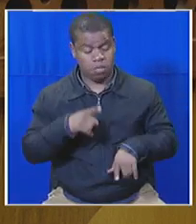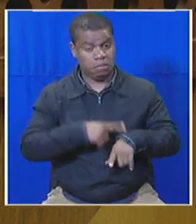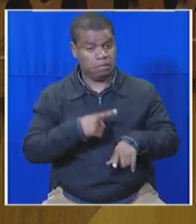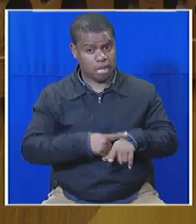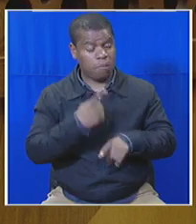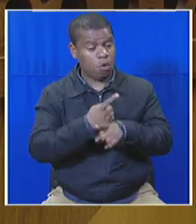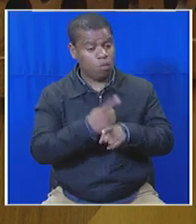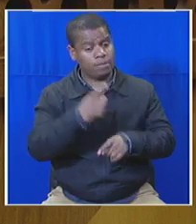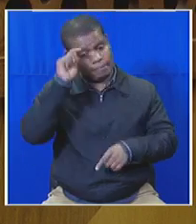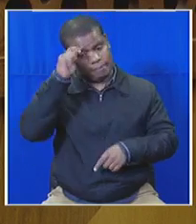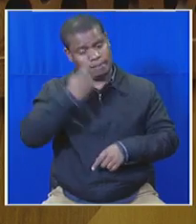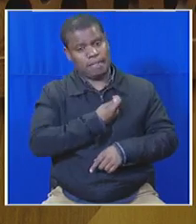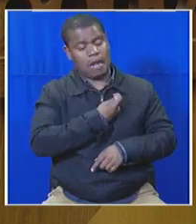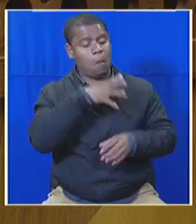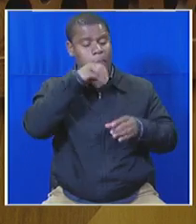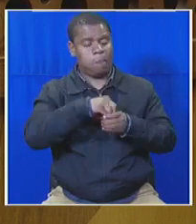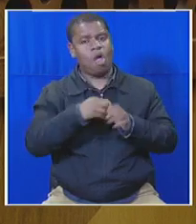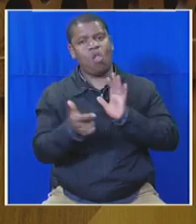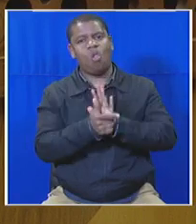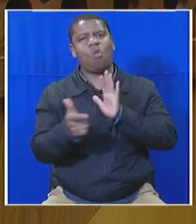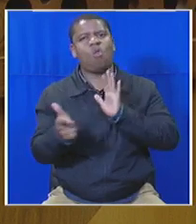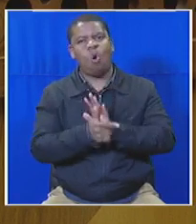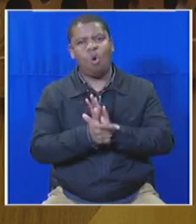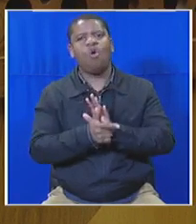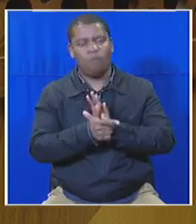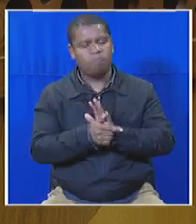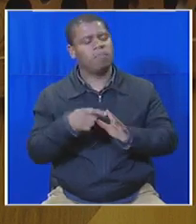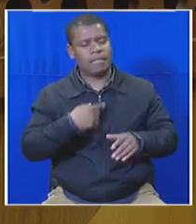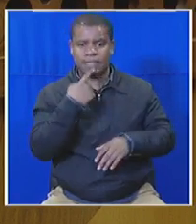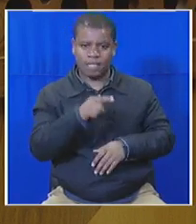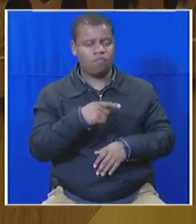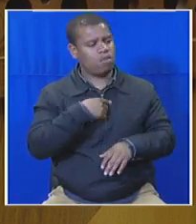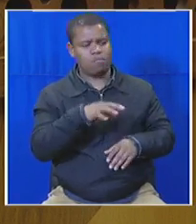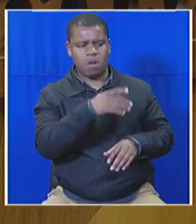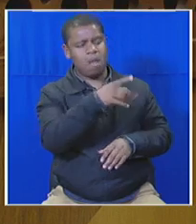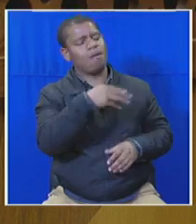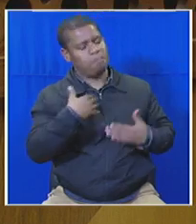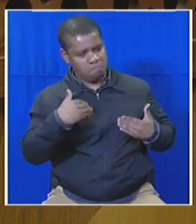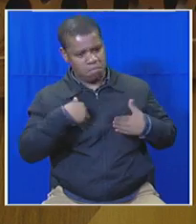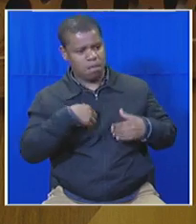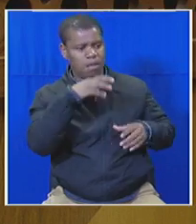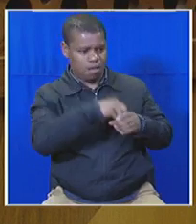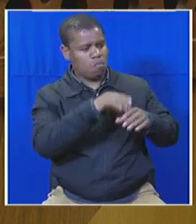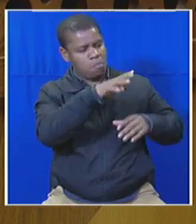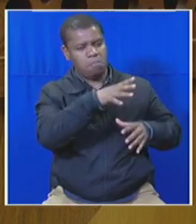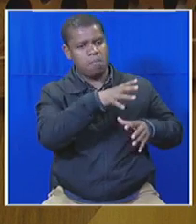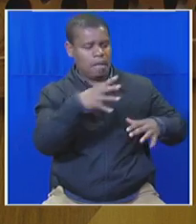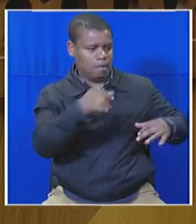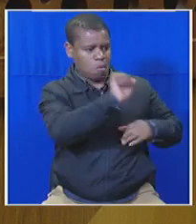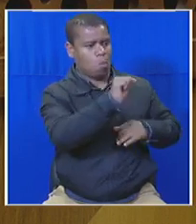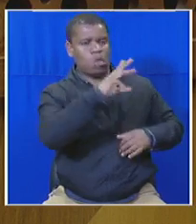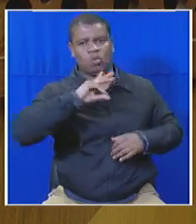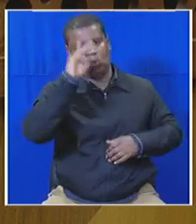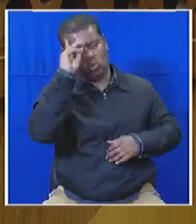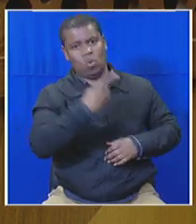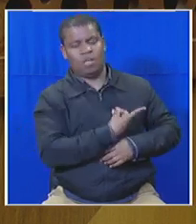as son-in-law, as I often teased him that I would send Abakongi to negotiate lobola to take his daughter's hand in marriage. And